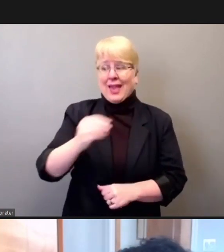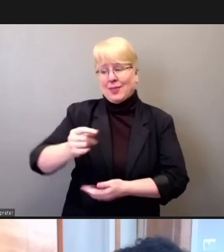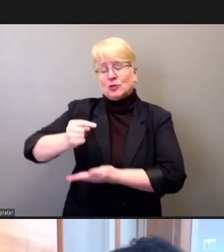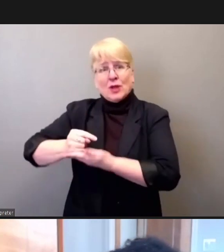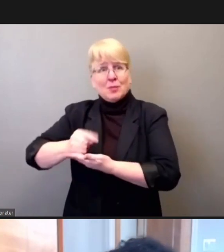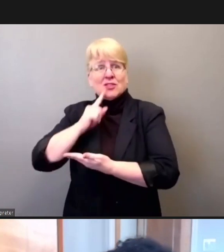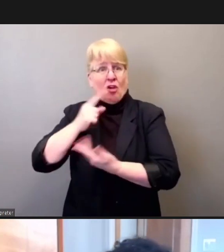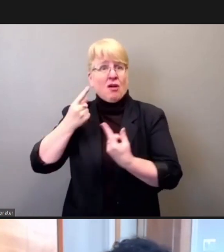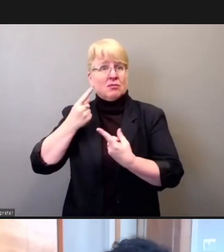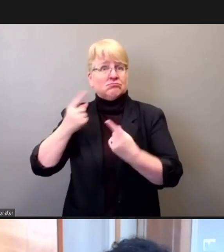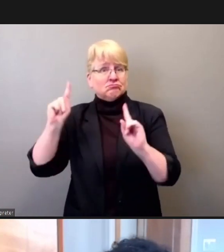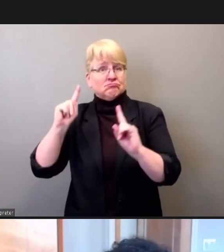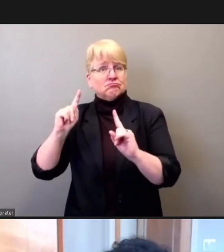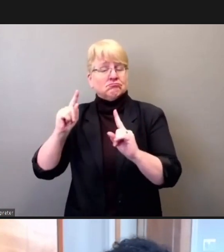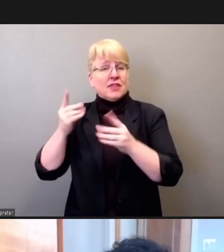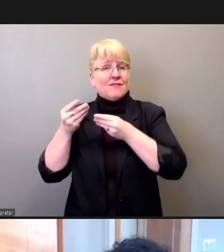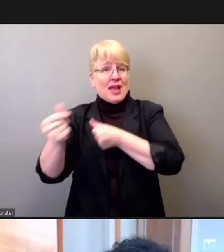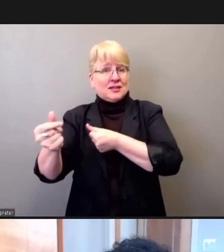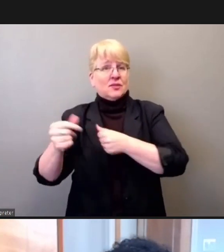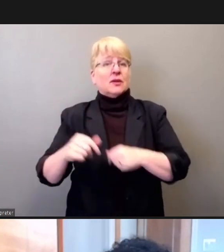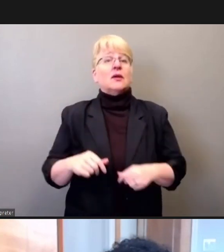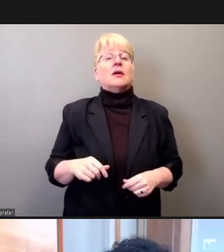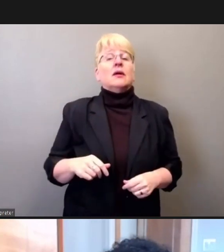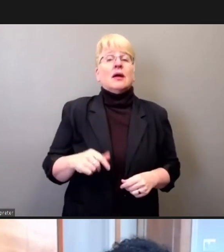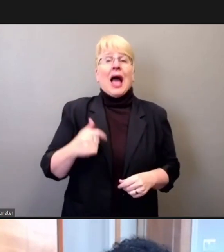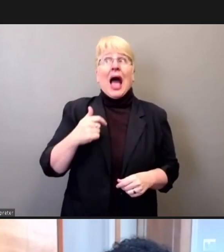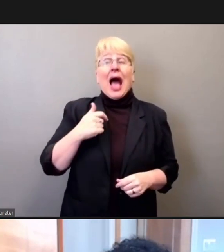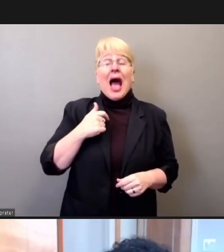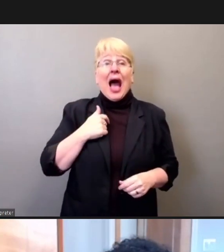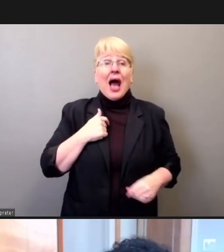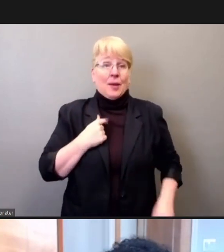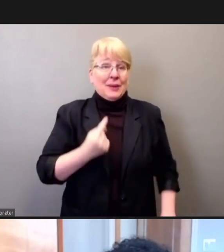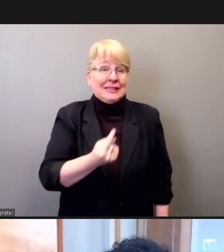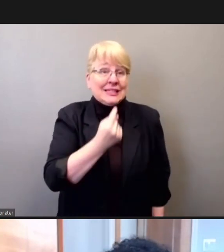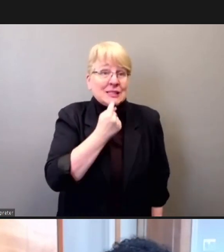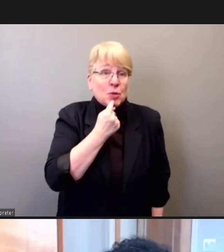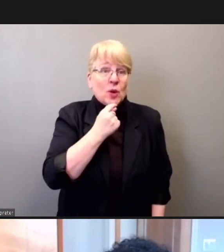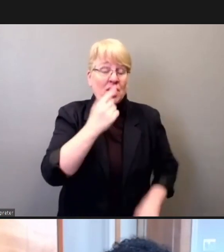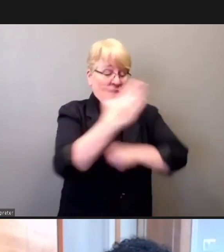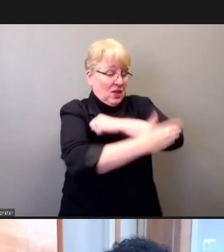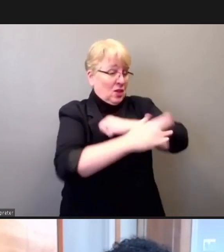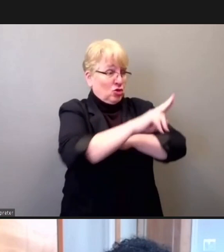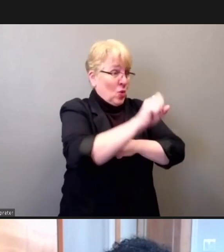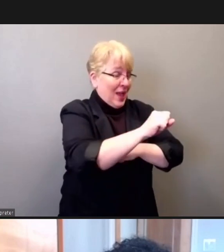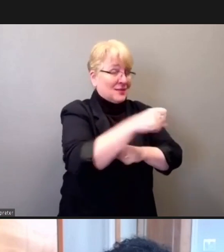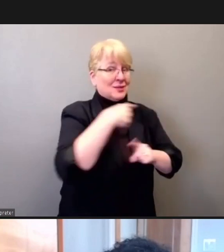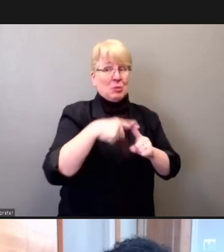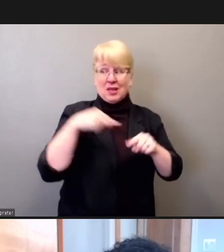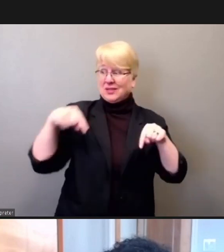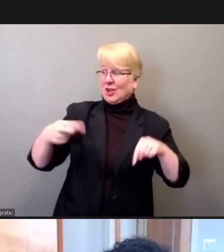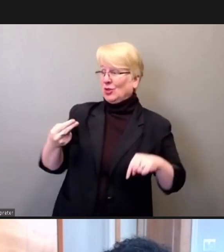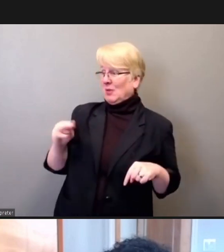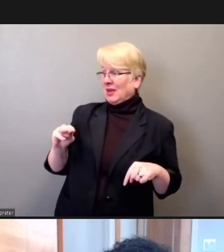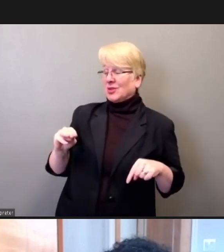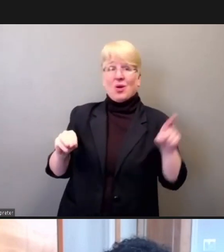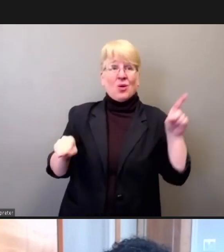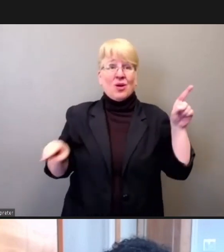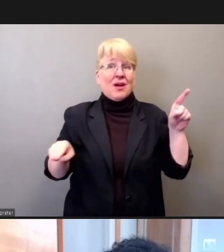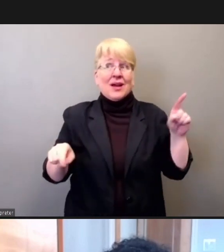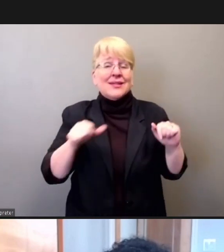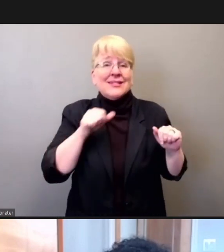I'm disappointed in the country's ability, and even in New Mexico's ability, to get these